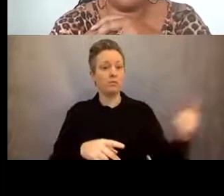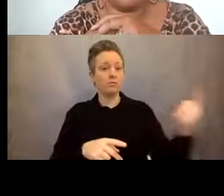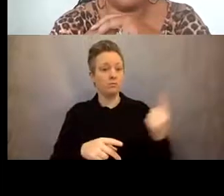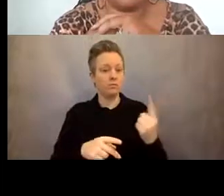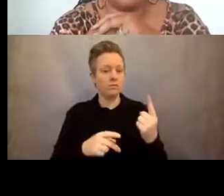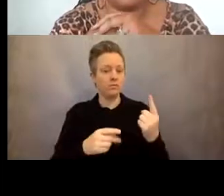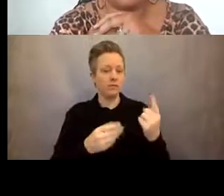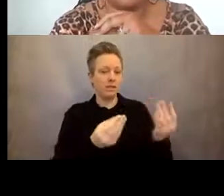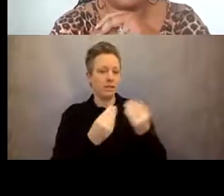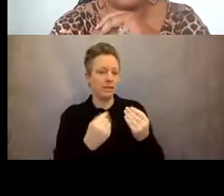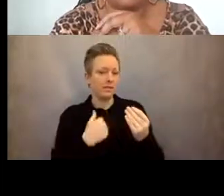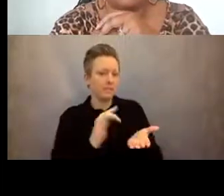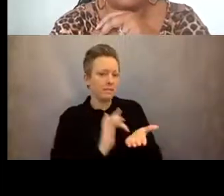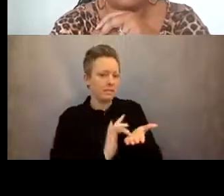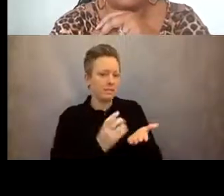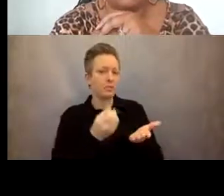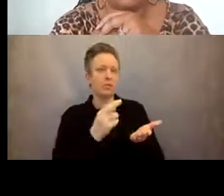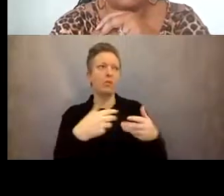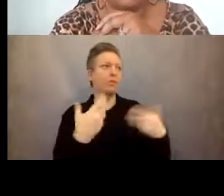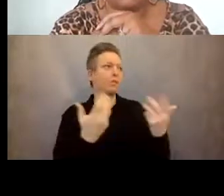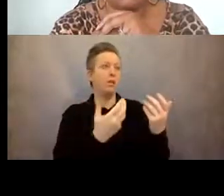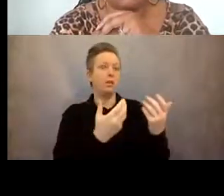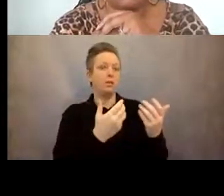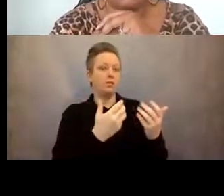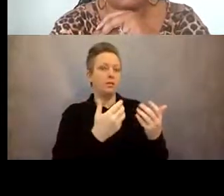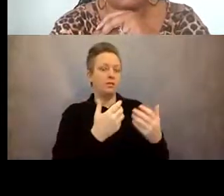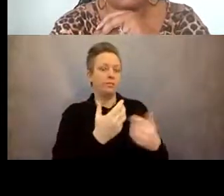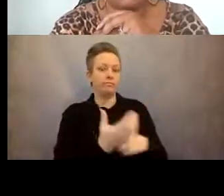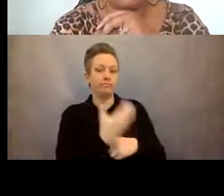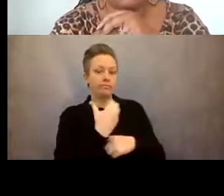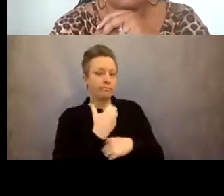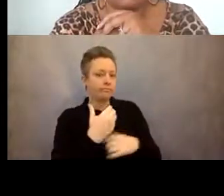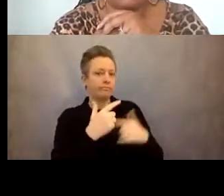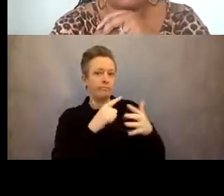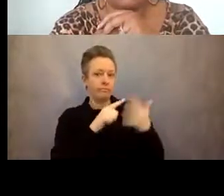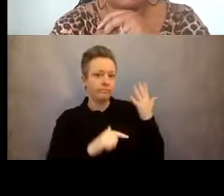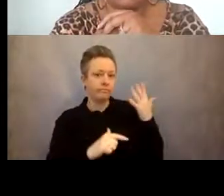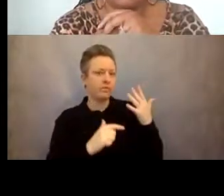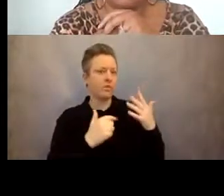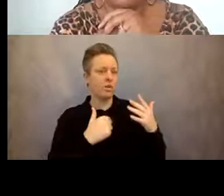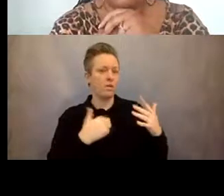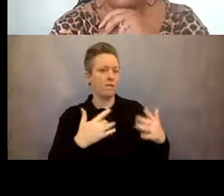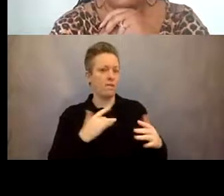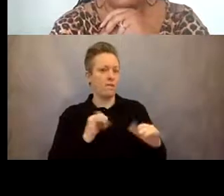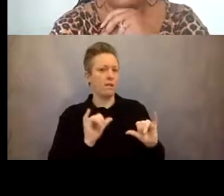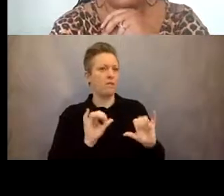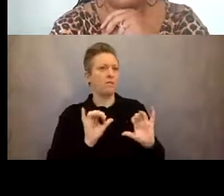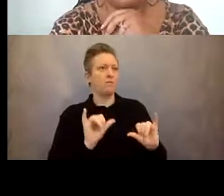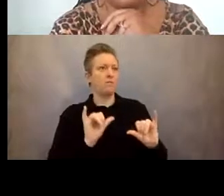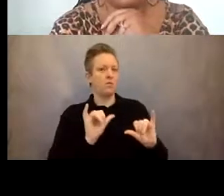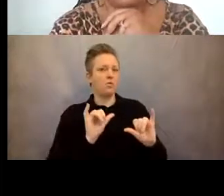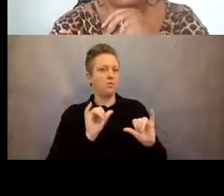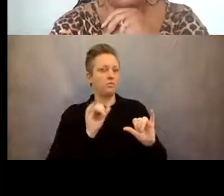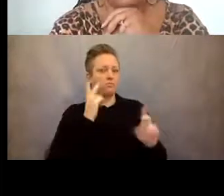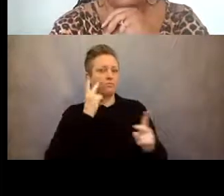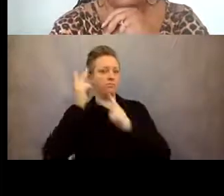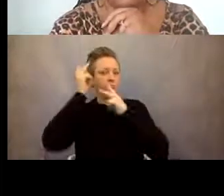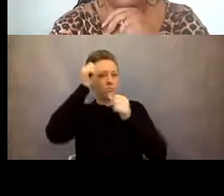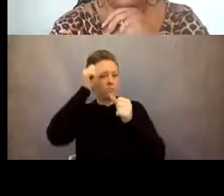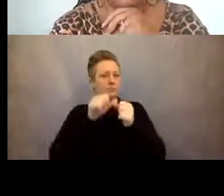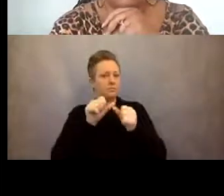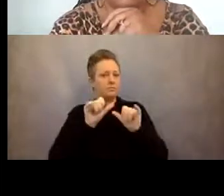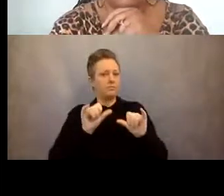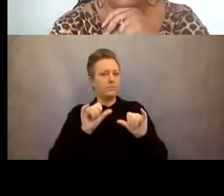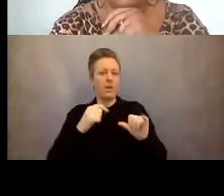do anything different. No one has identified, addressed, or treat my trauma, so I do the only thing I know to do, and that is to tap into